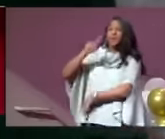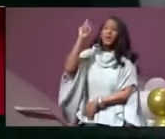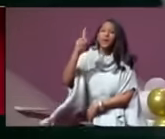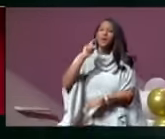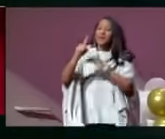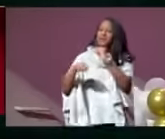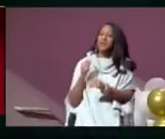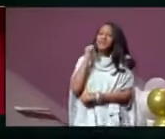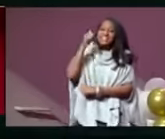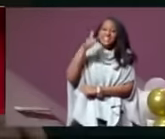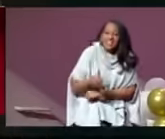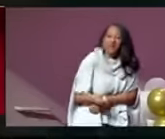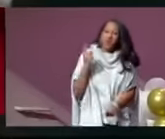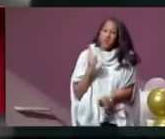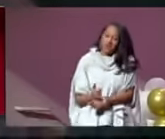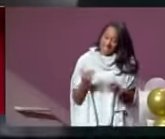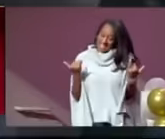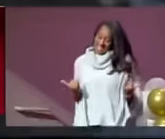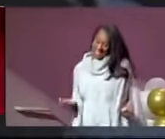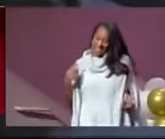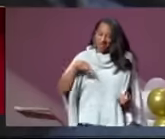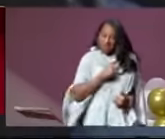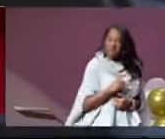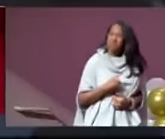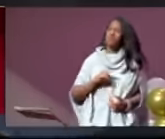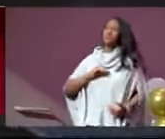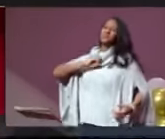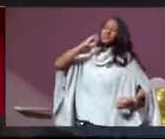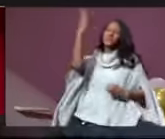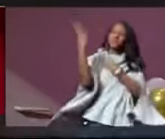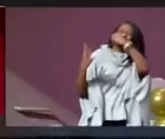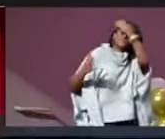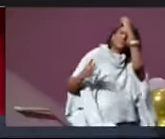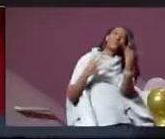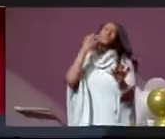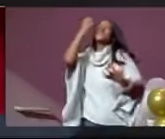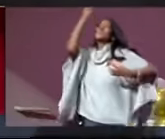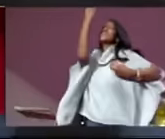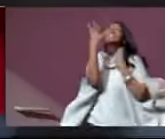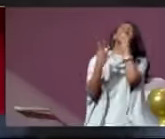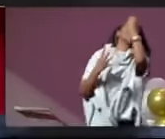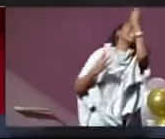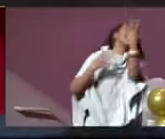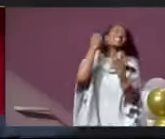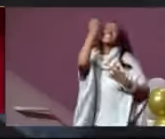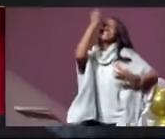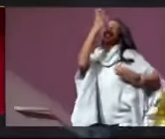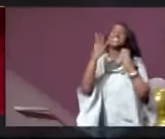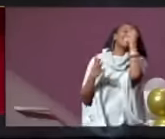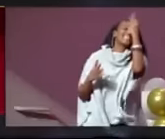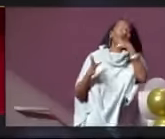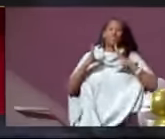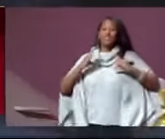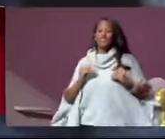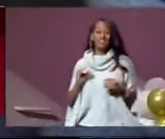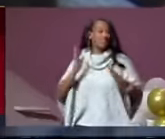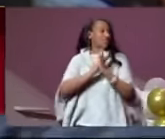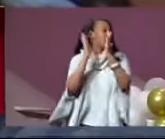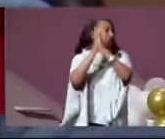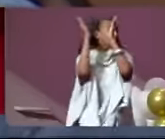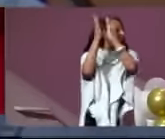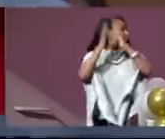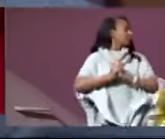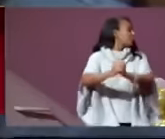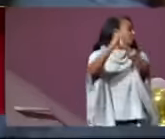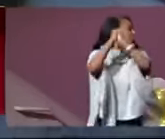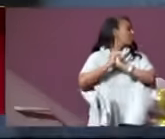tomorrow. Just right now, we want to give you praise. So receive our praise. Receive our